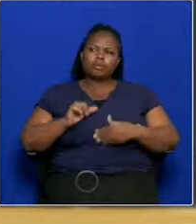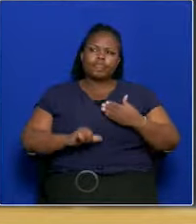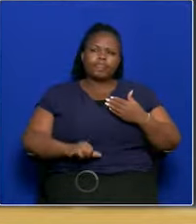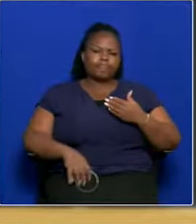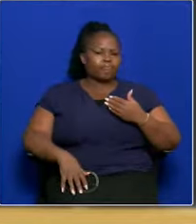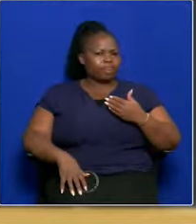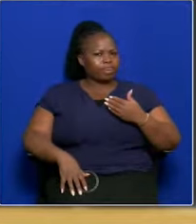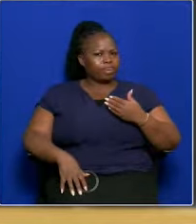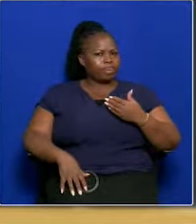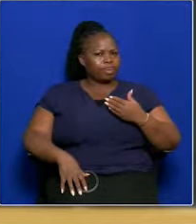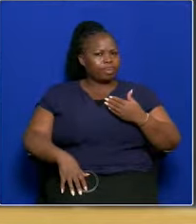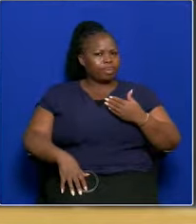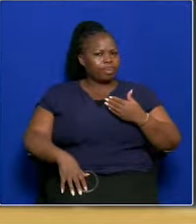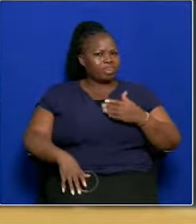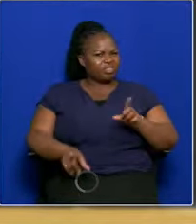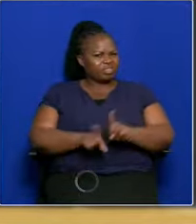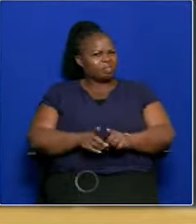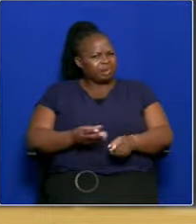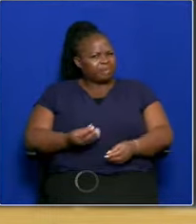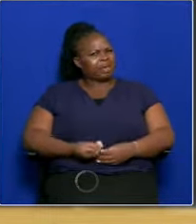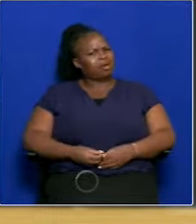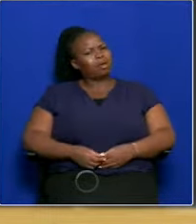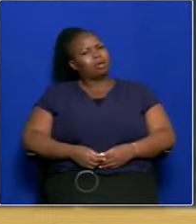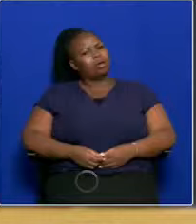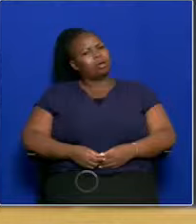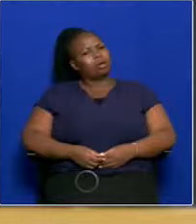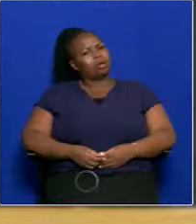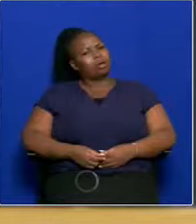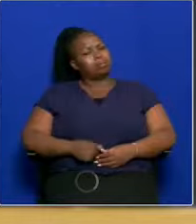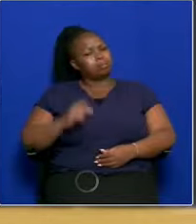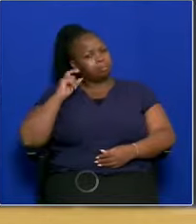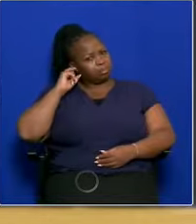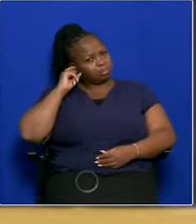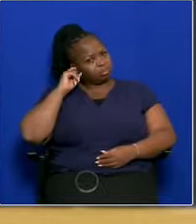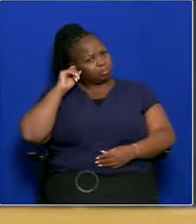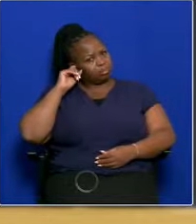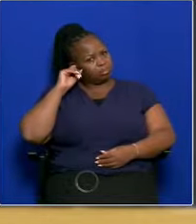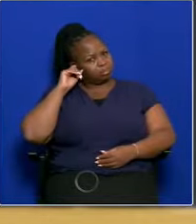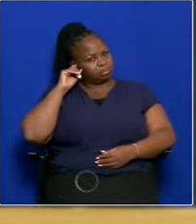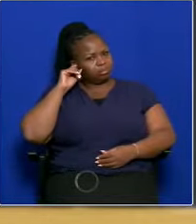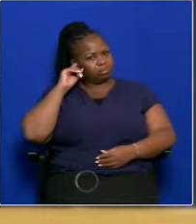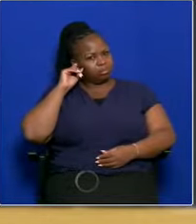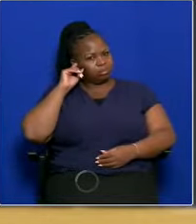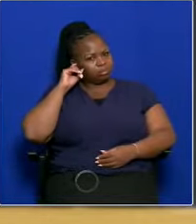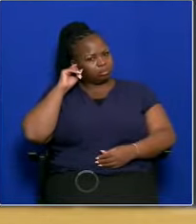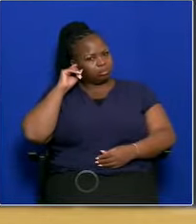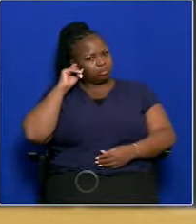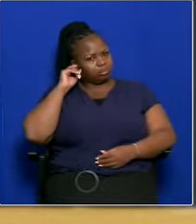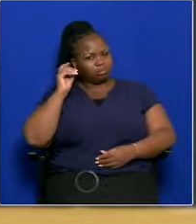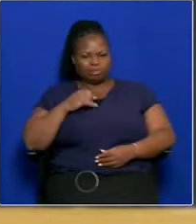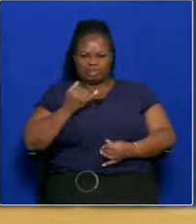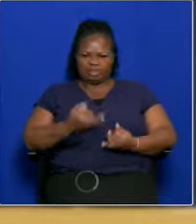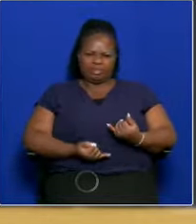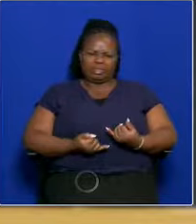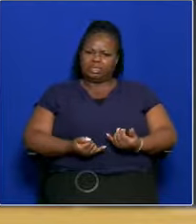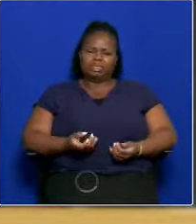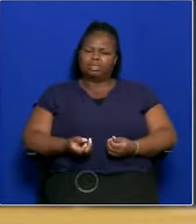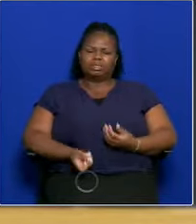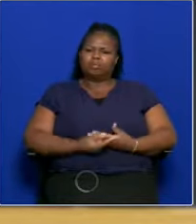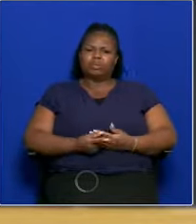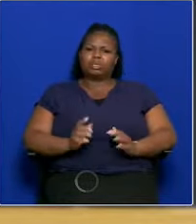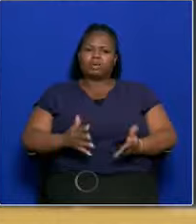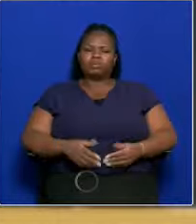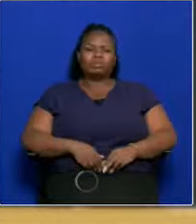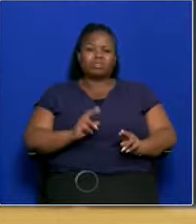on this same number. How do you make that kind of mistake, if it is a mistake? February and